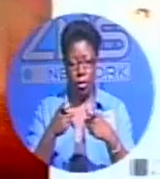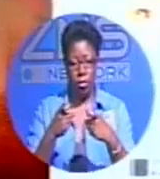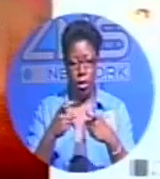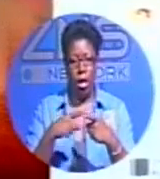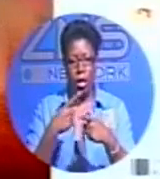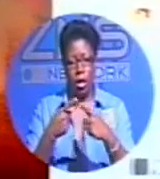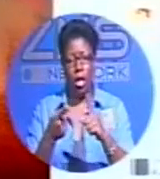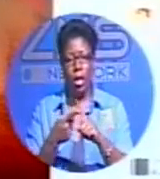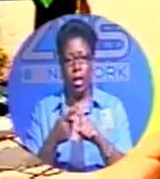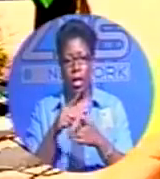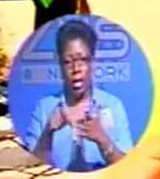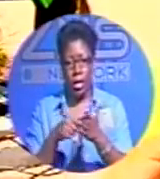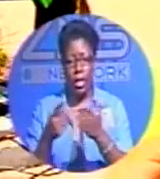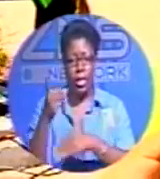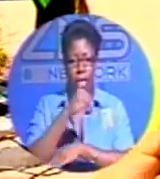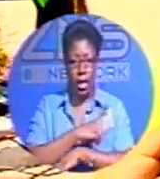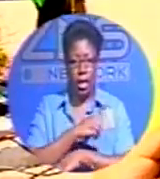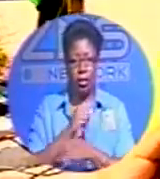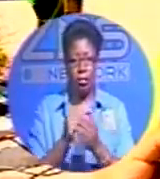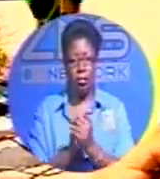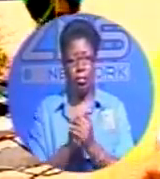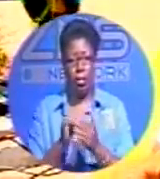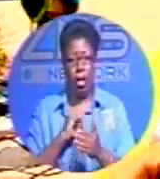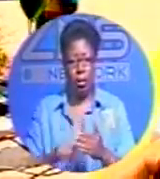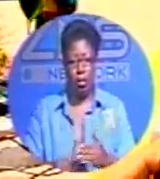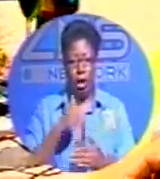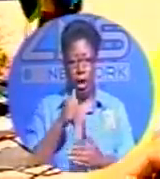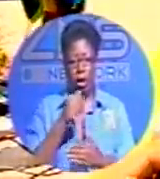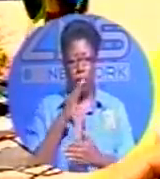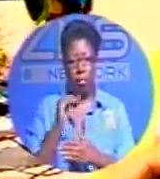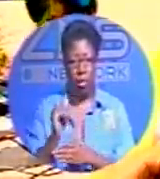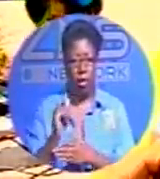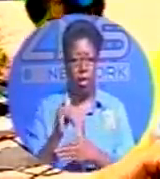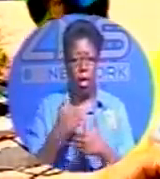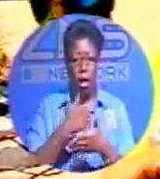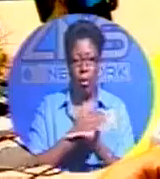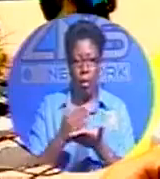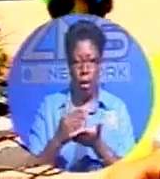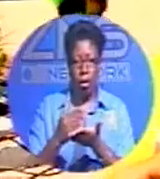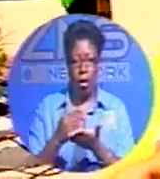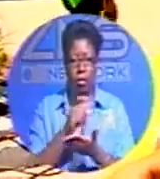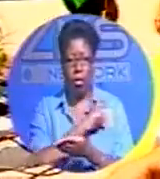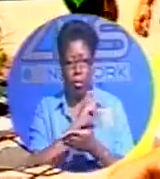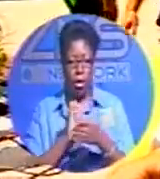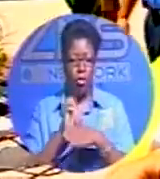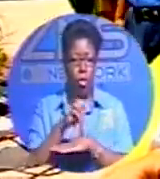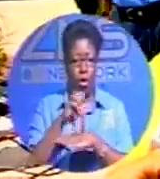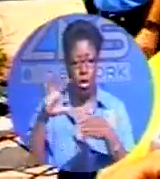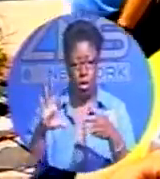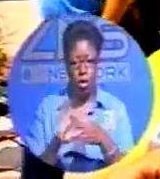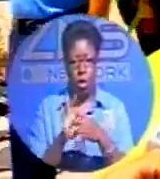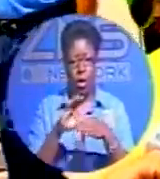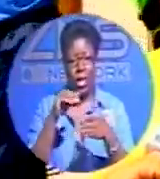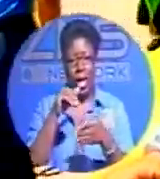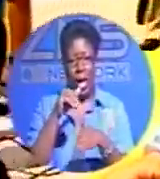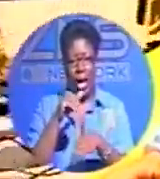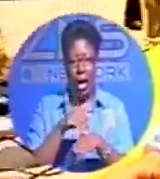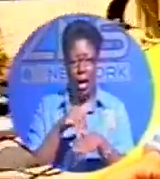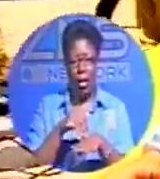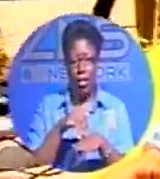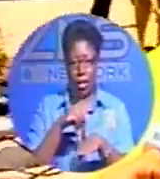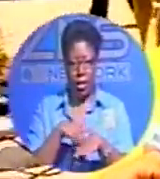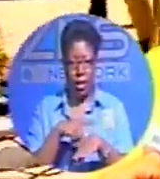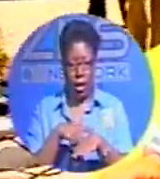day." I am proud to have been a member of the force. I am proud to have joined at the time that I